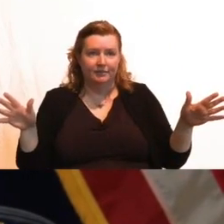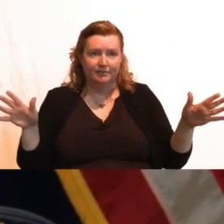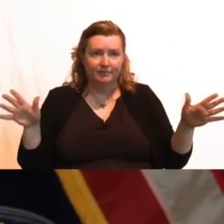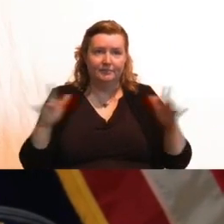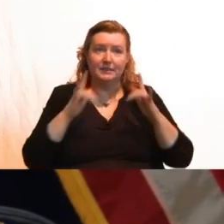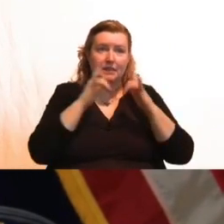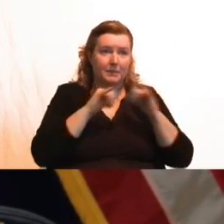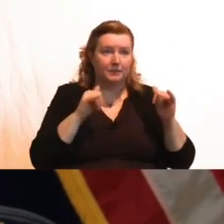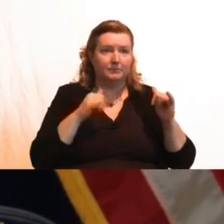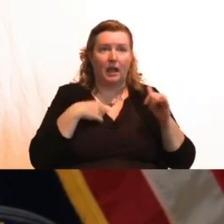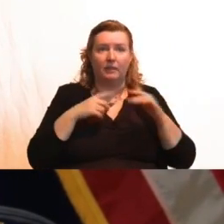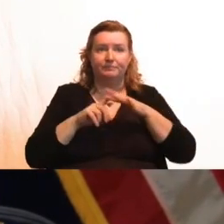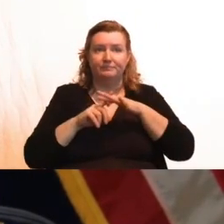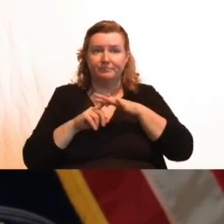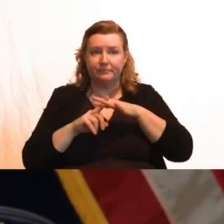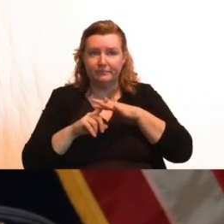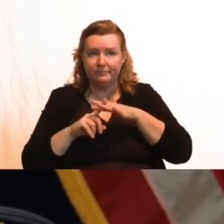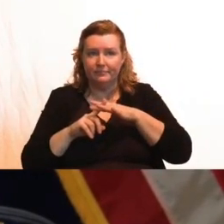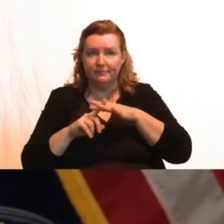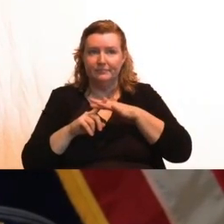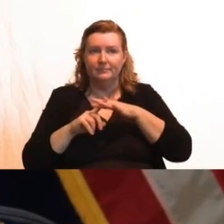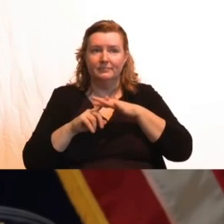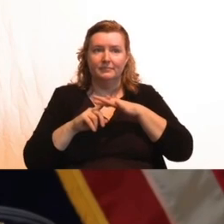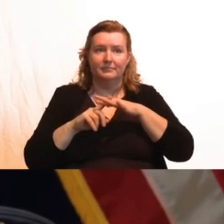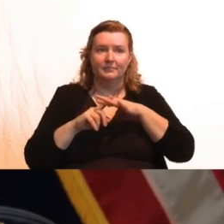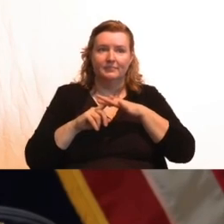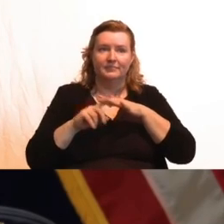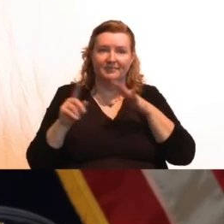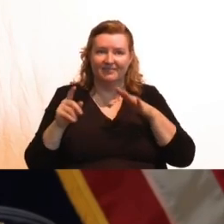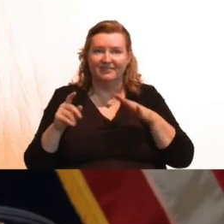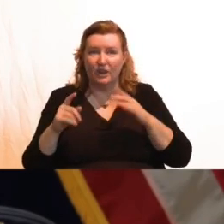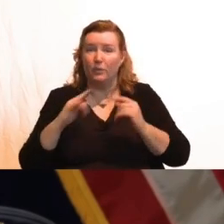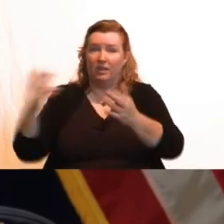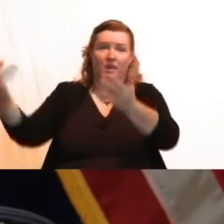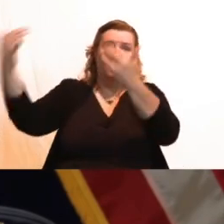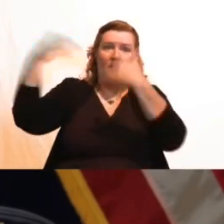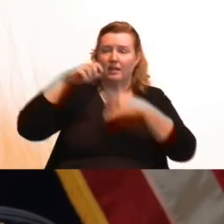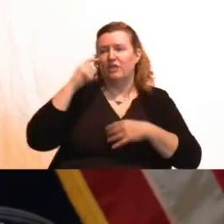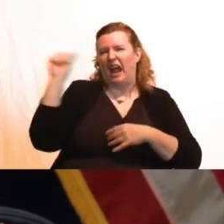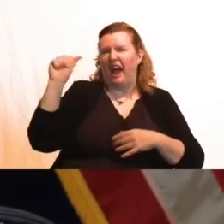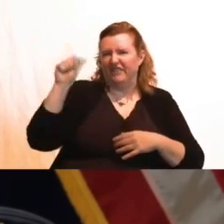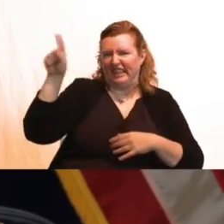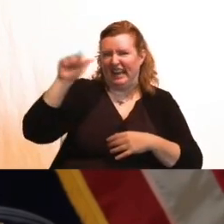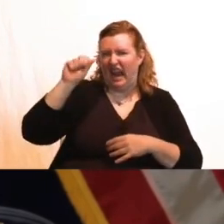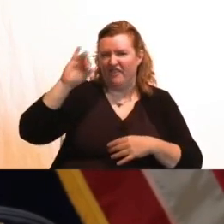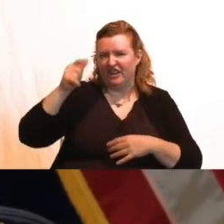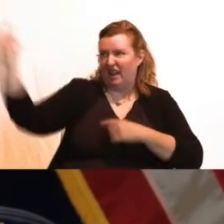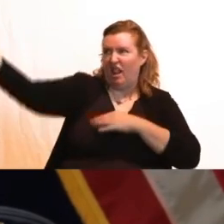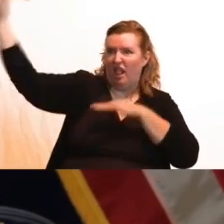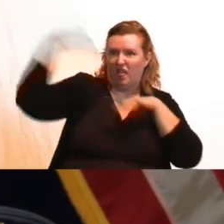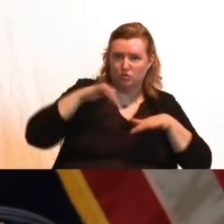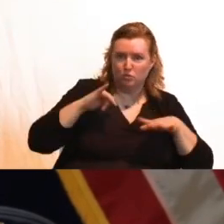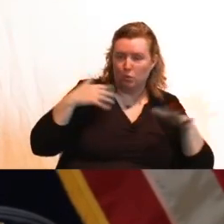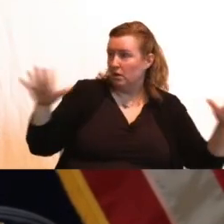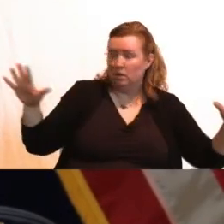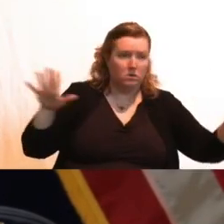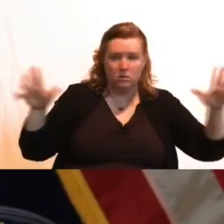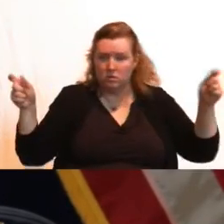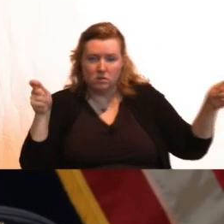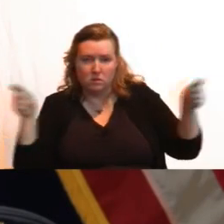watching that city come up overnight. Again, pretty special that no one anticipated during an